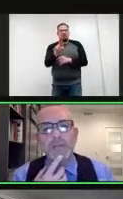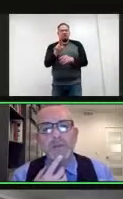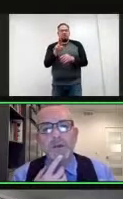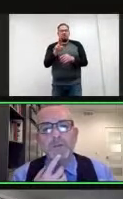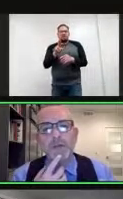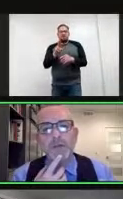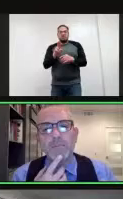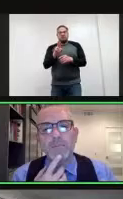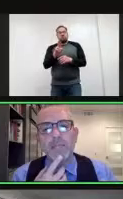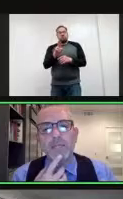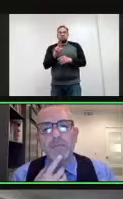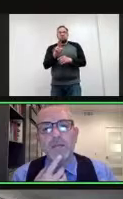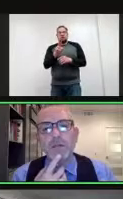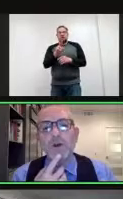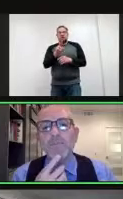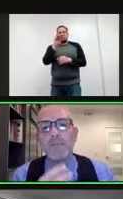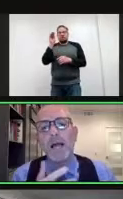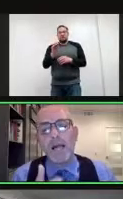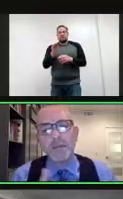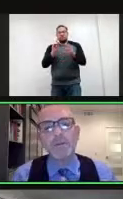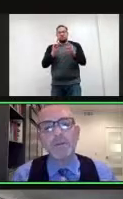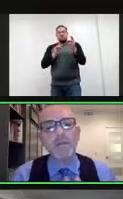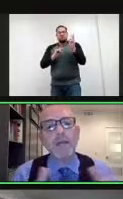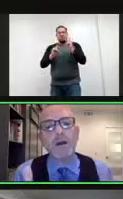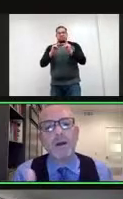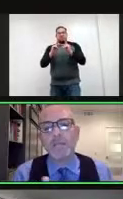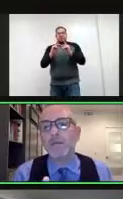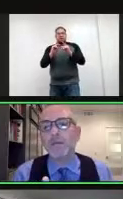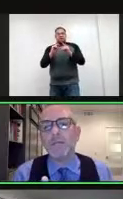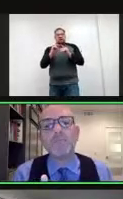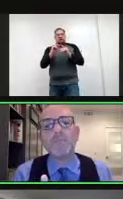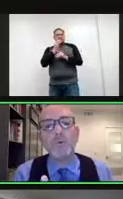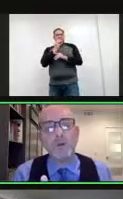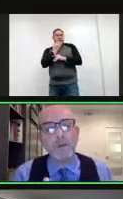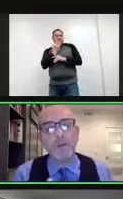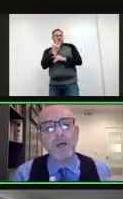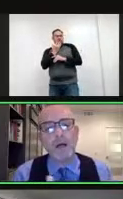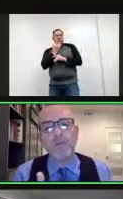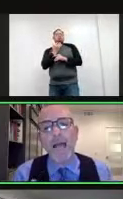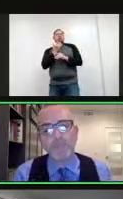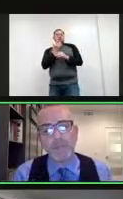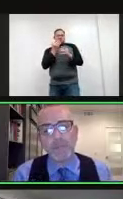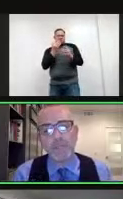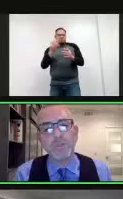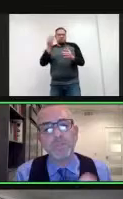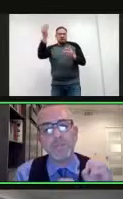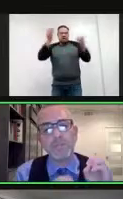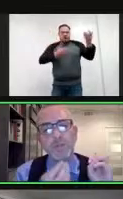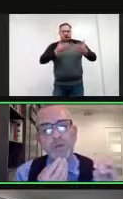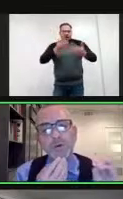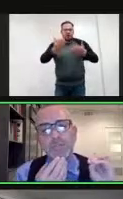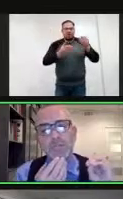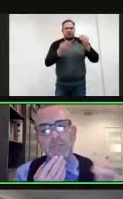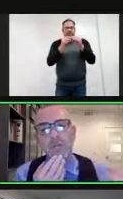percentage of candidates of color are being hired than are in the pool of applicants, which shows that there's a